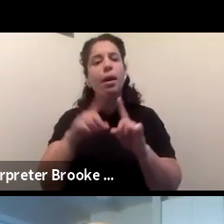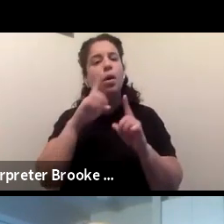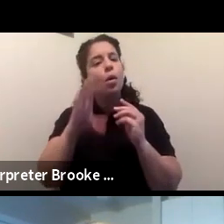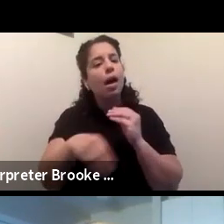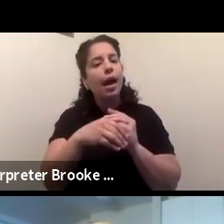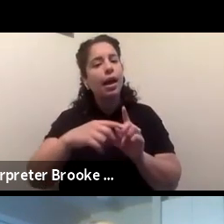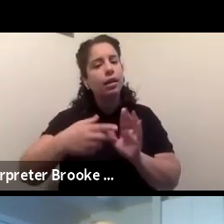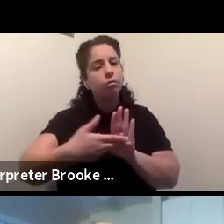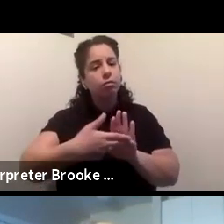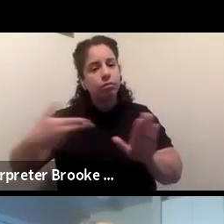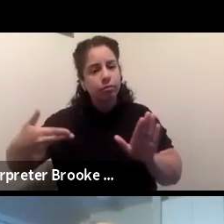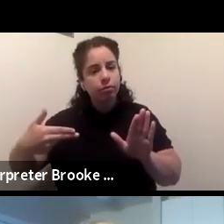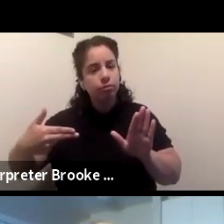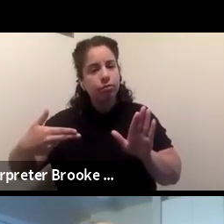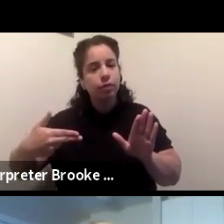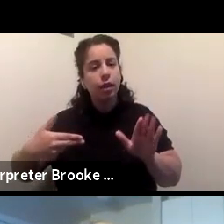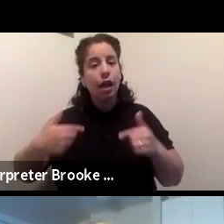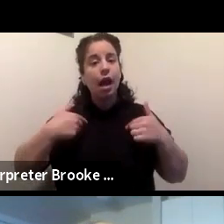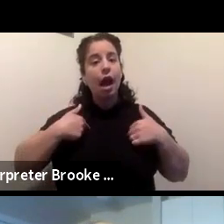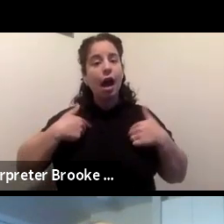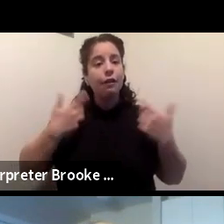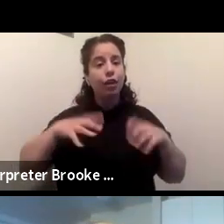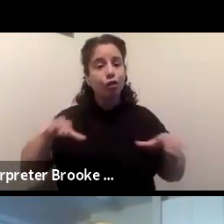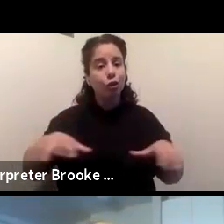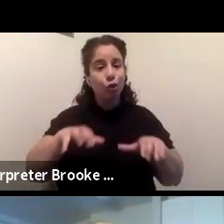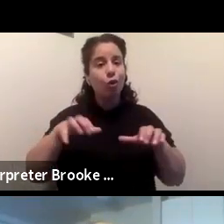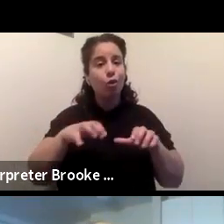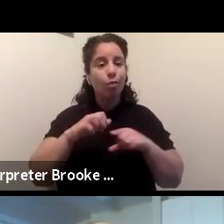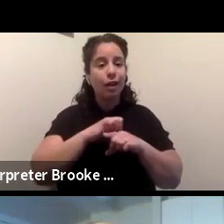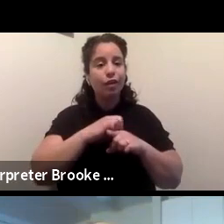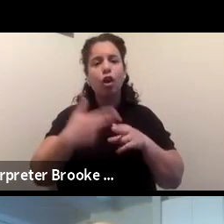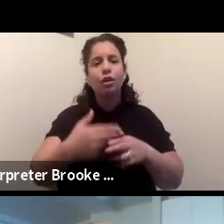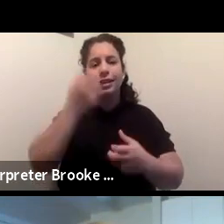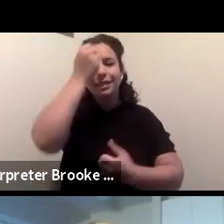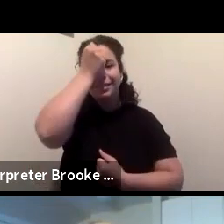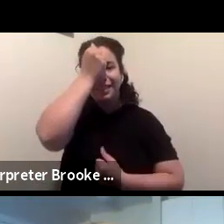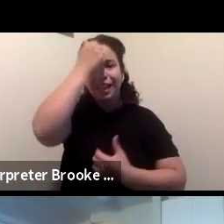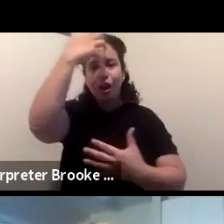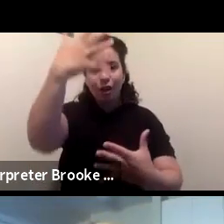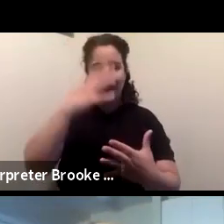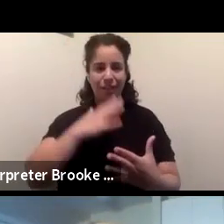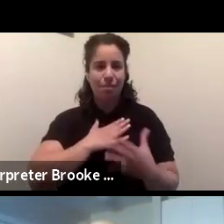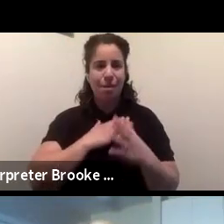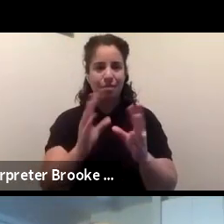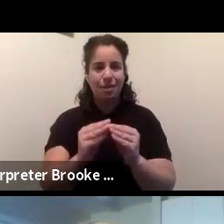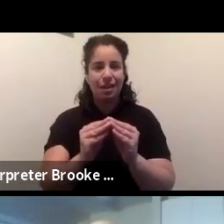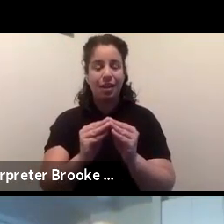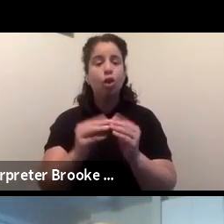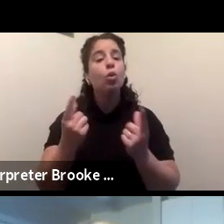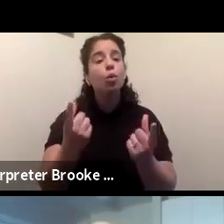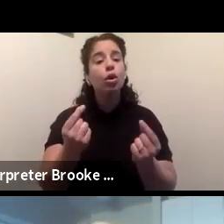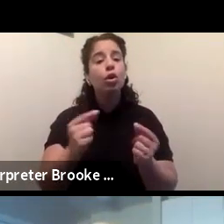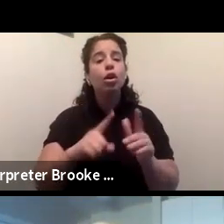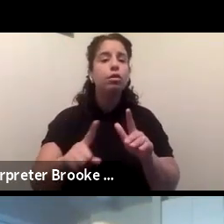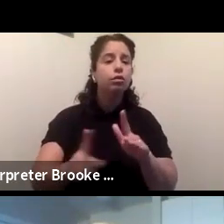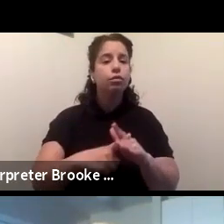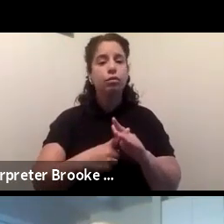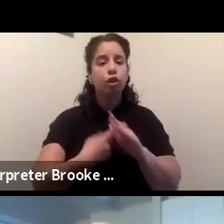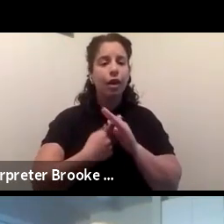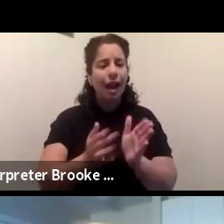I began doing something that I called decolonizing my meetings. And some of that was, I begin by asking people like, how are you as a human